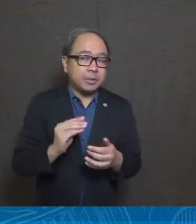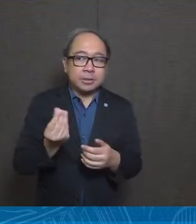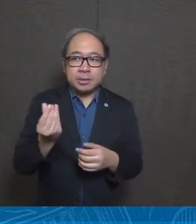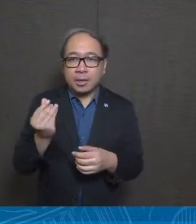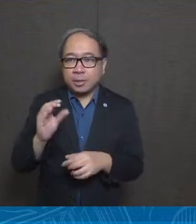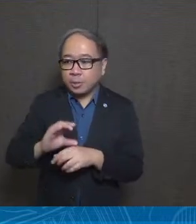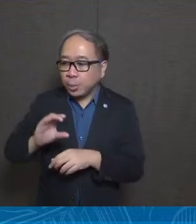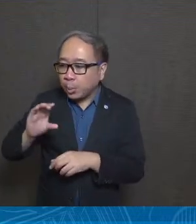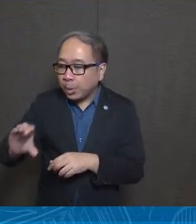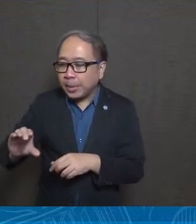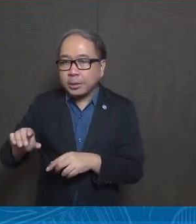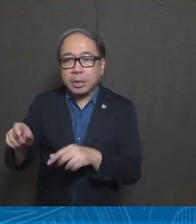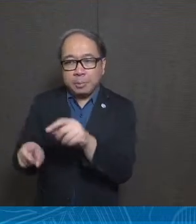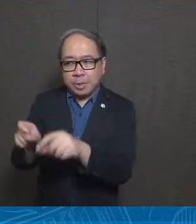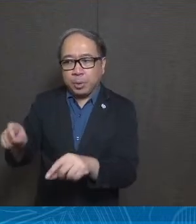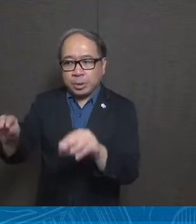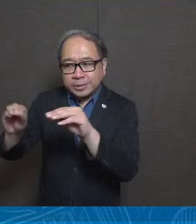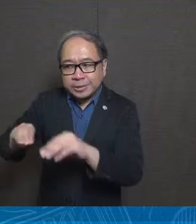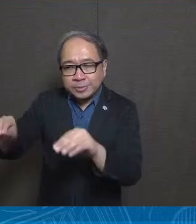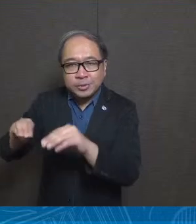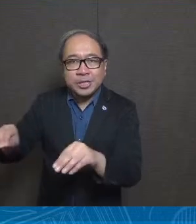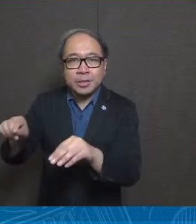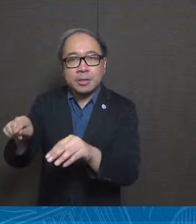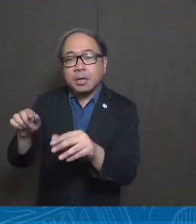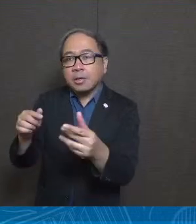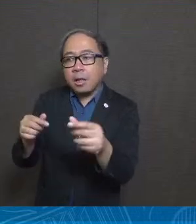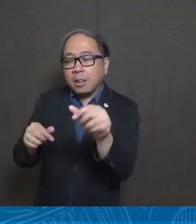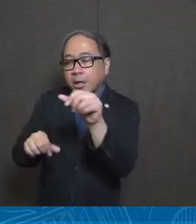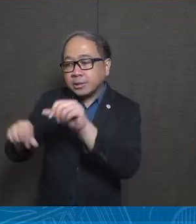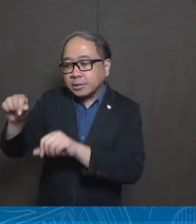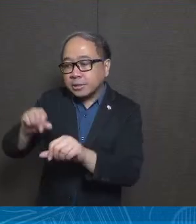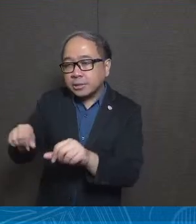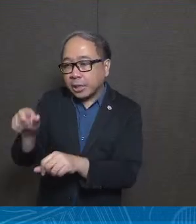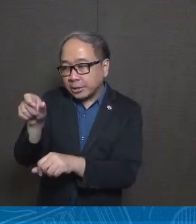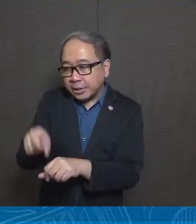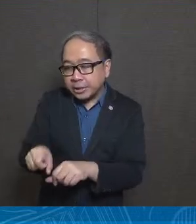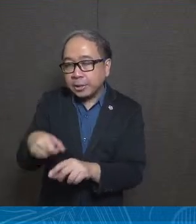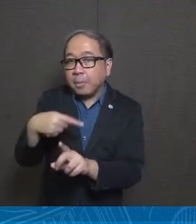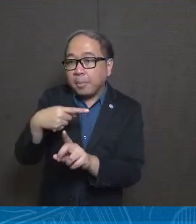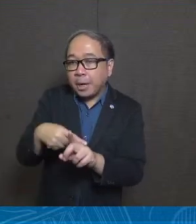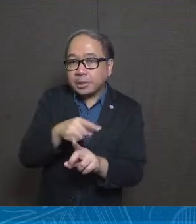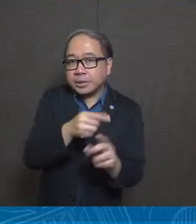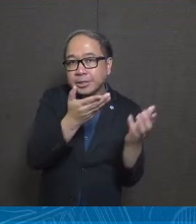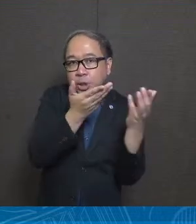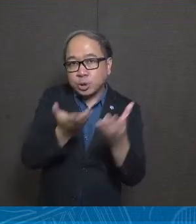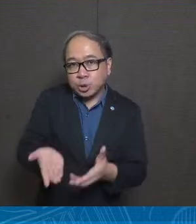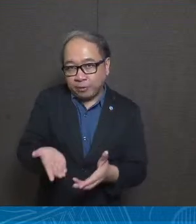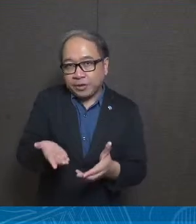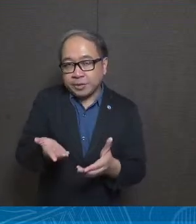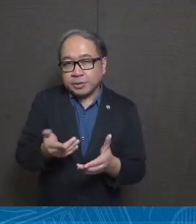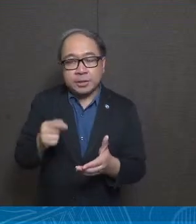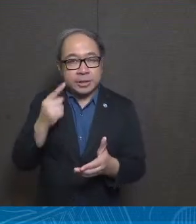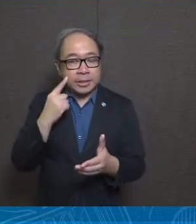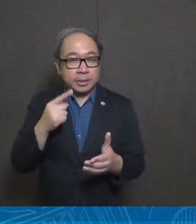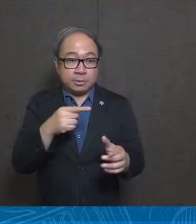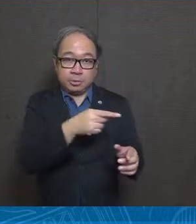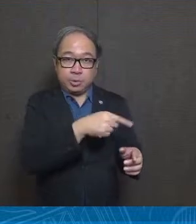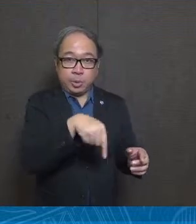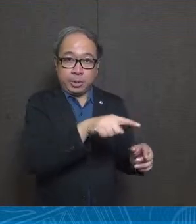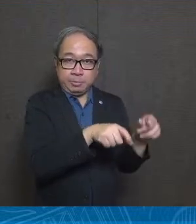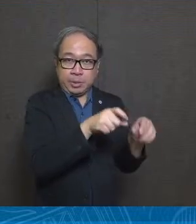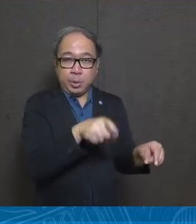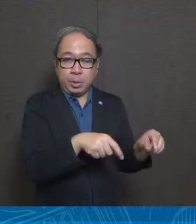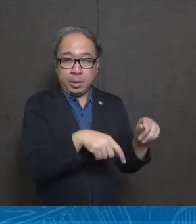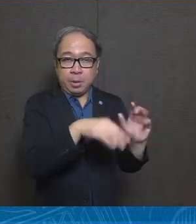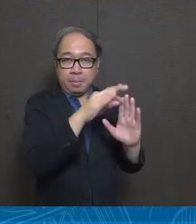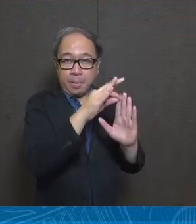human resource from scientists, innovators, but also those who provide services for them, also for policymakers to have a good understanding of